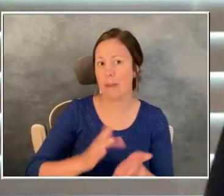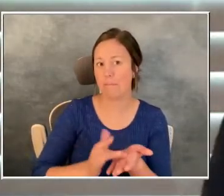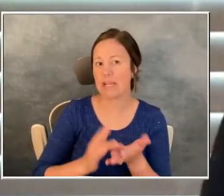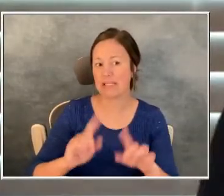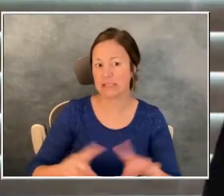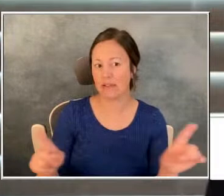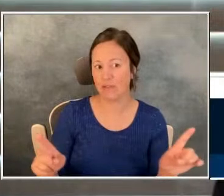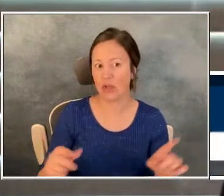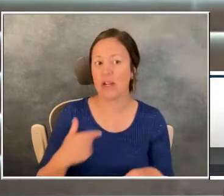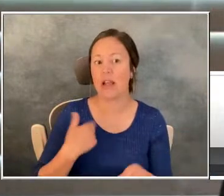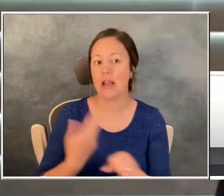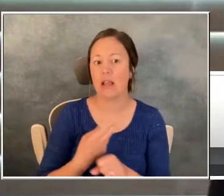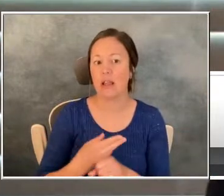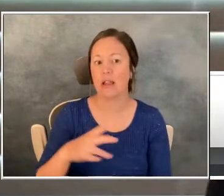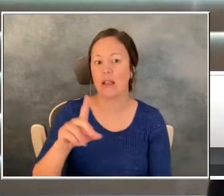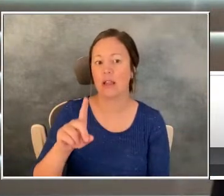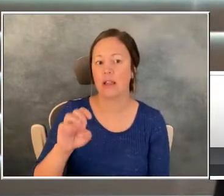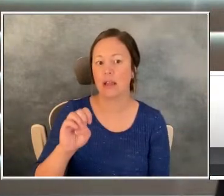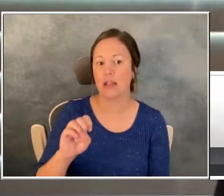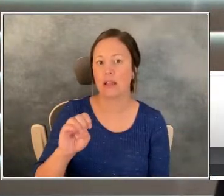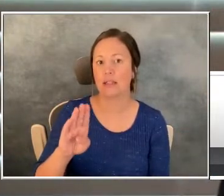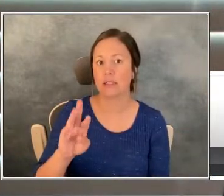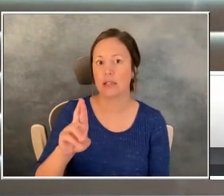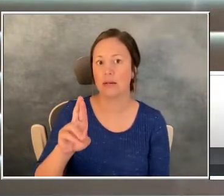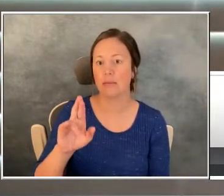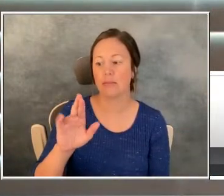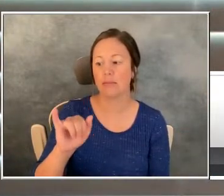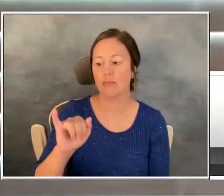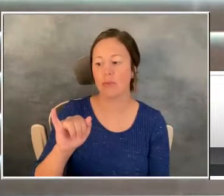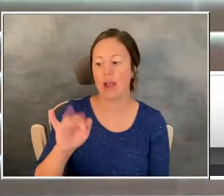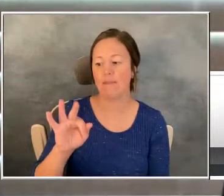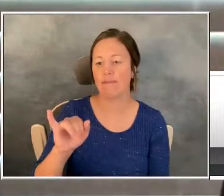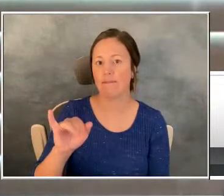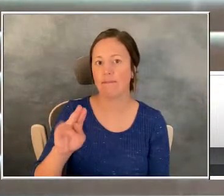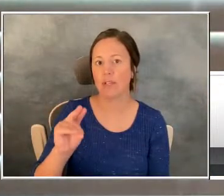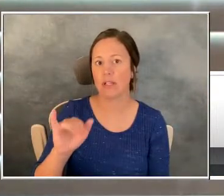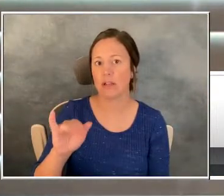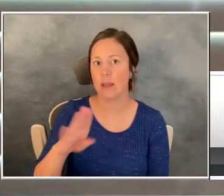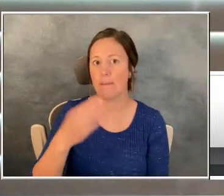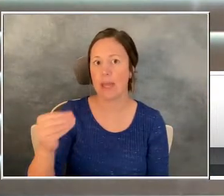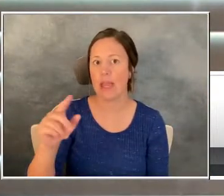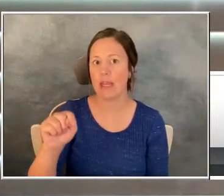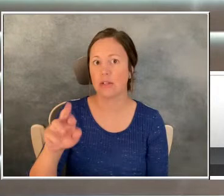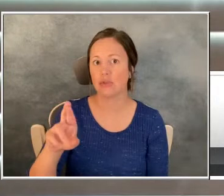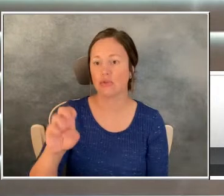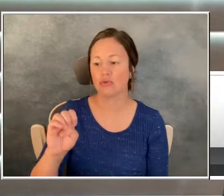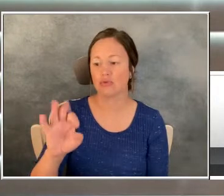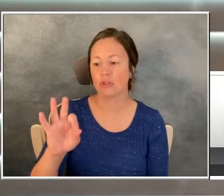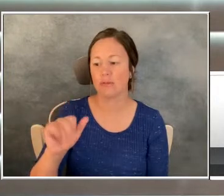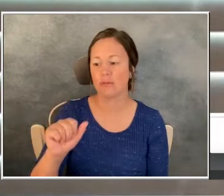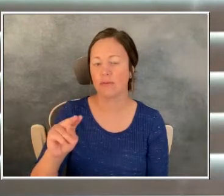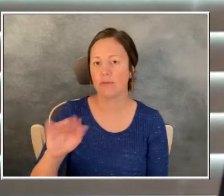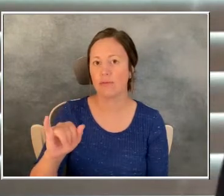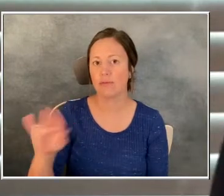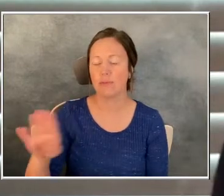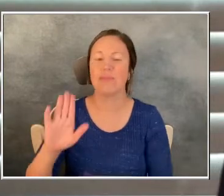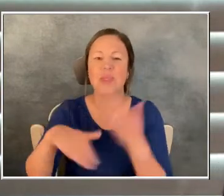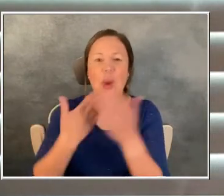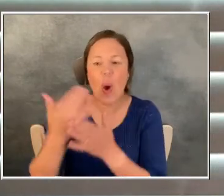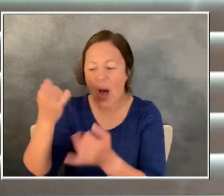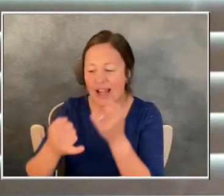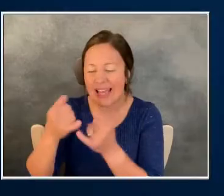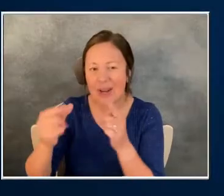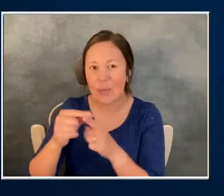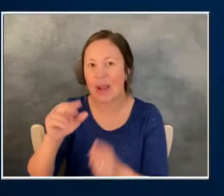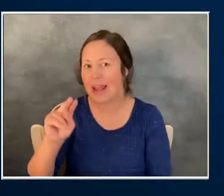I take dabrafenib and trametinib, and those are my targeted therapy drugs that I have. They all end in nib. It's really